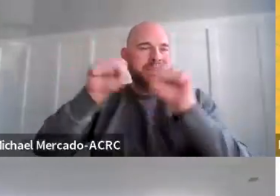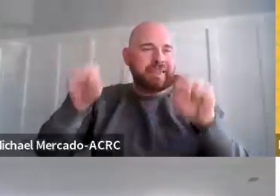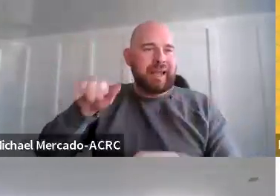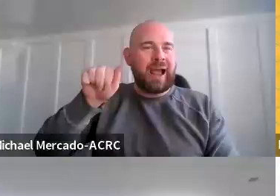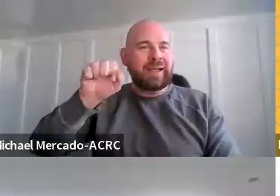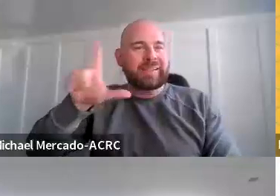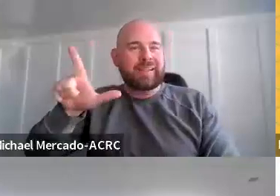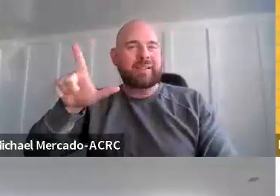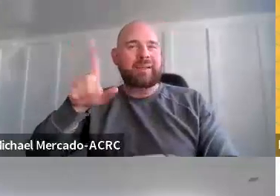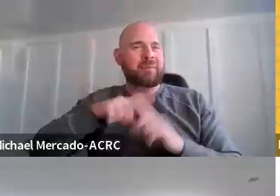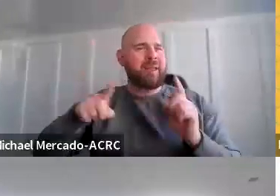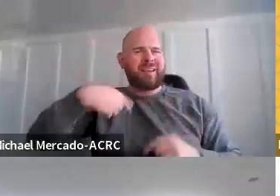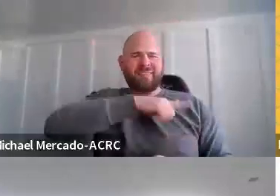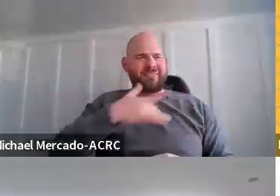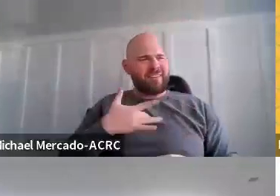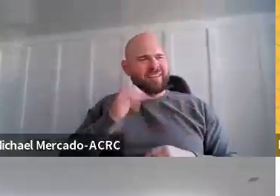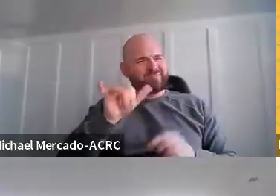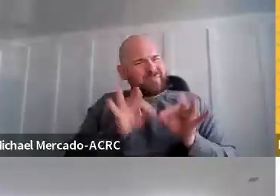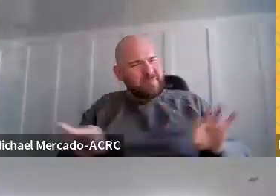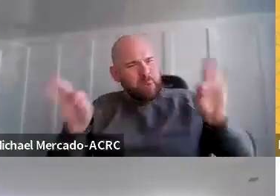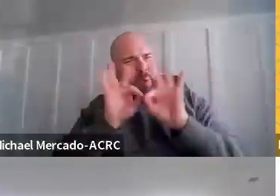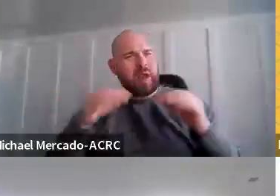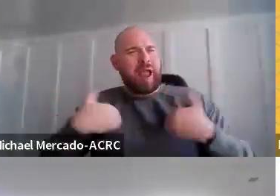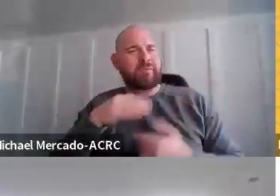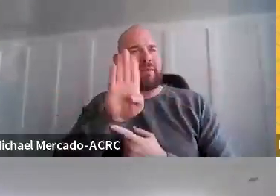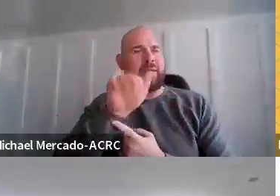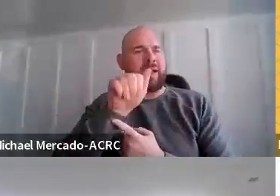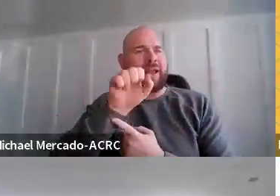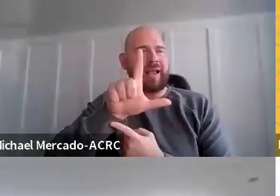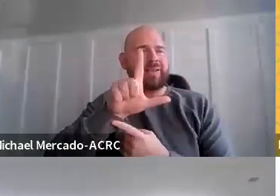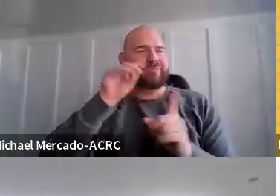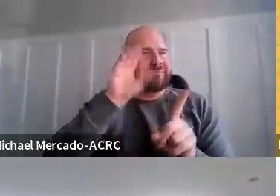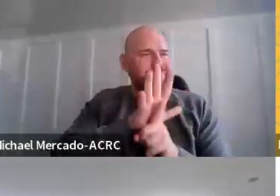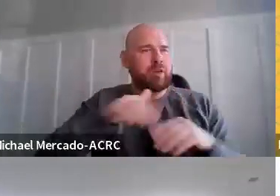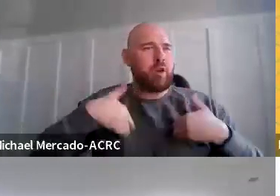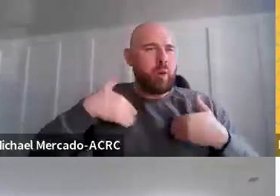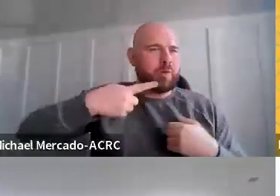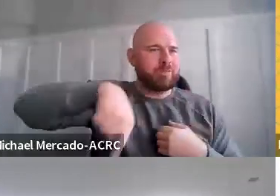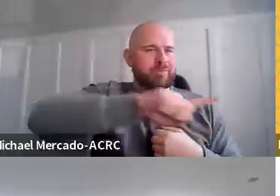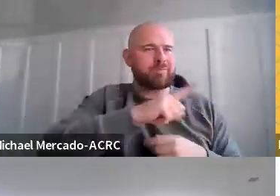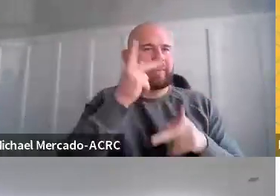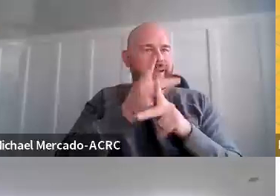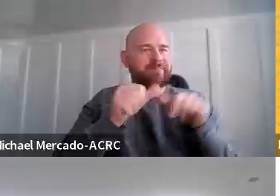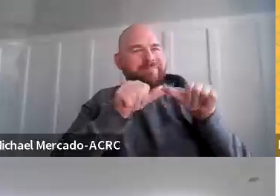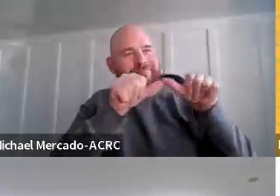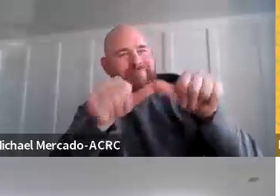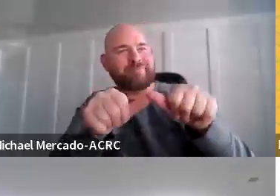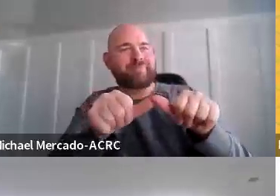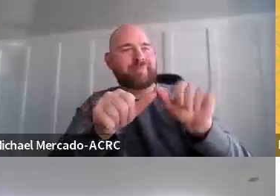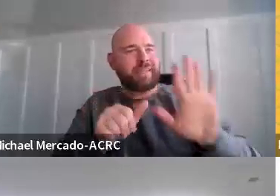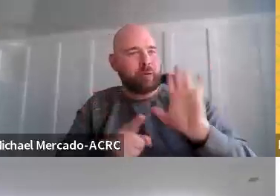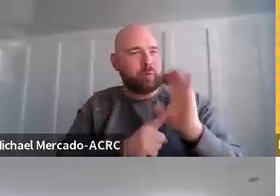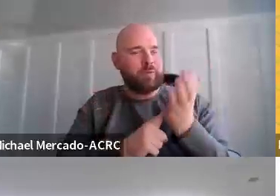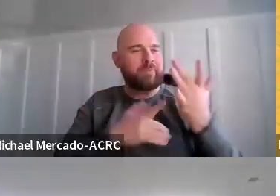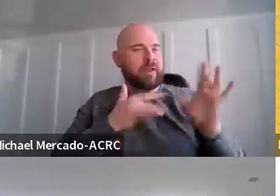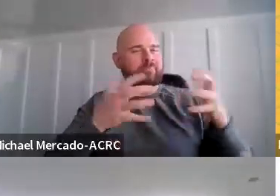languages. And then now BASL is more integrated with American Sign Language just because it was easier. So it's